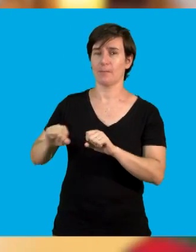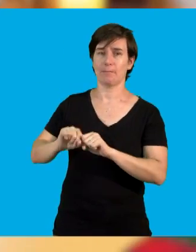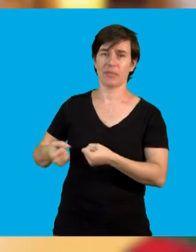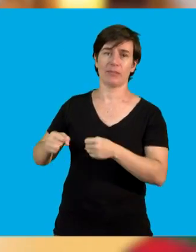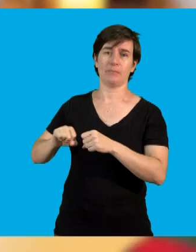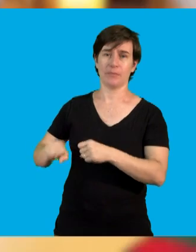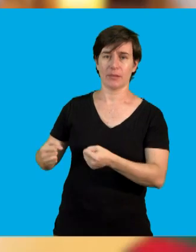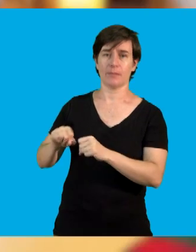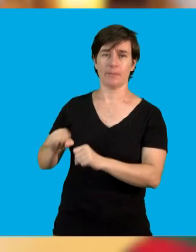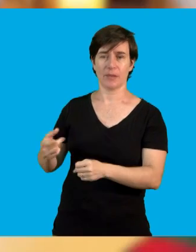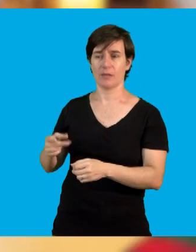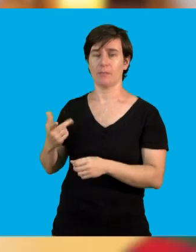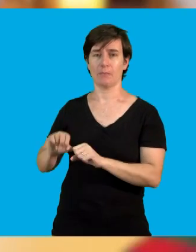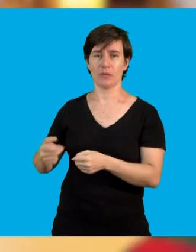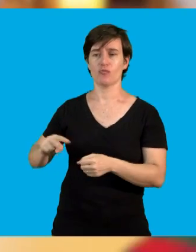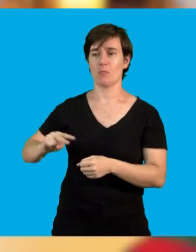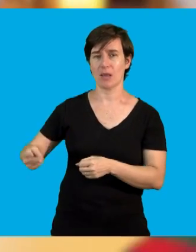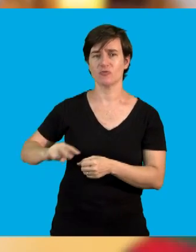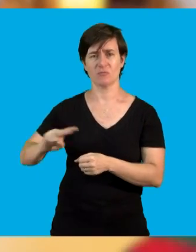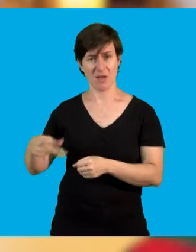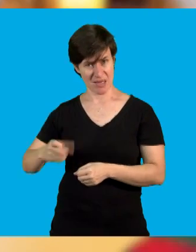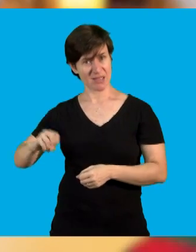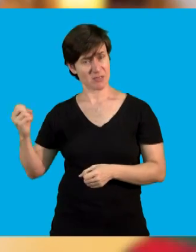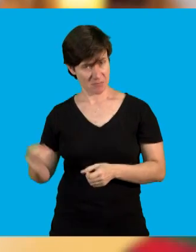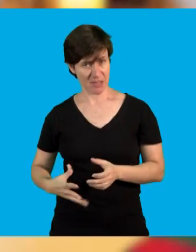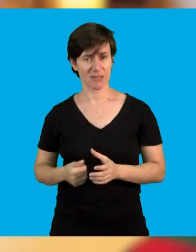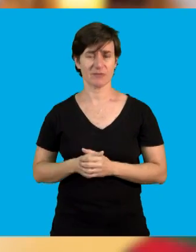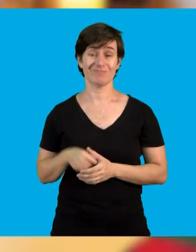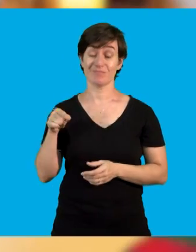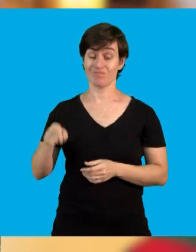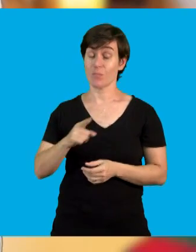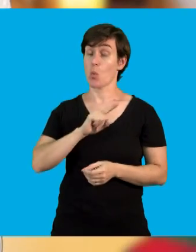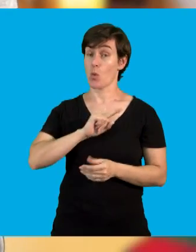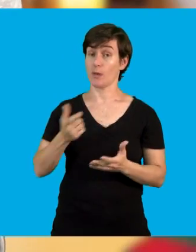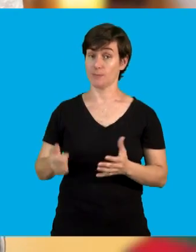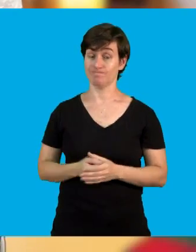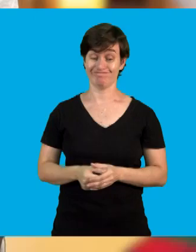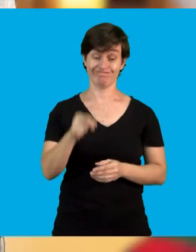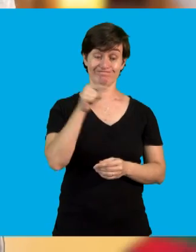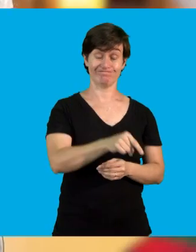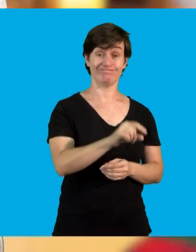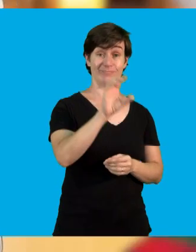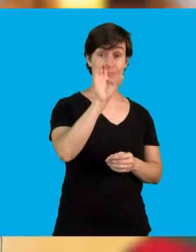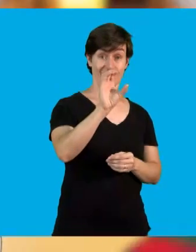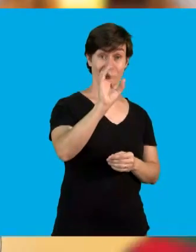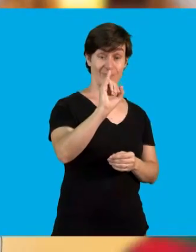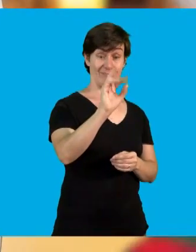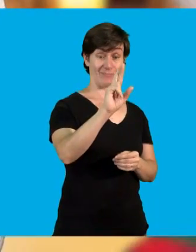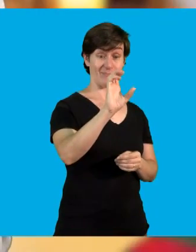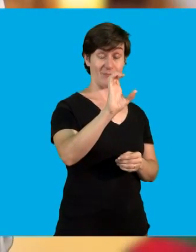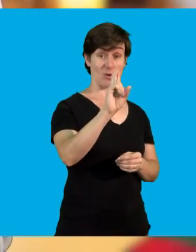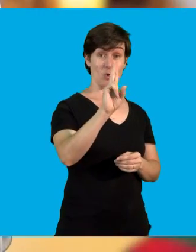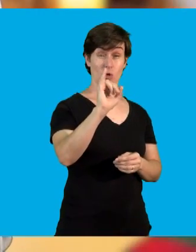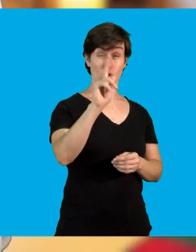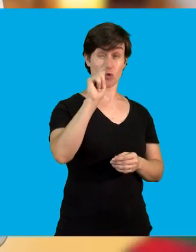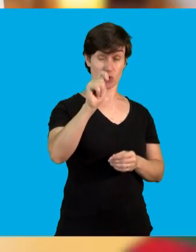we keep on replacing the fuse, it becomes costly and very expensive. So therefore, with regards to a circuit breaker, if the